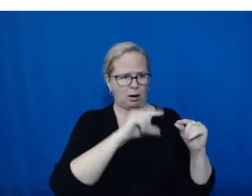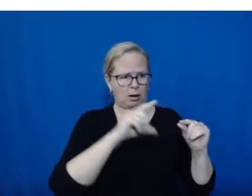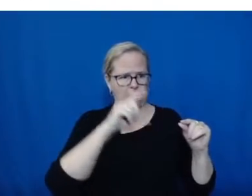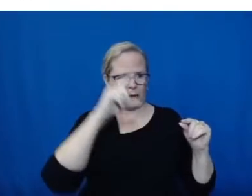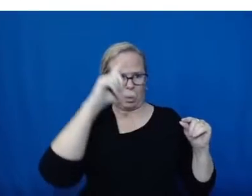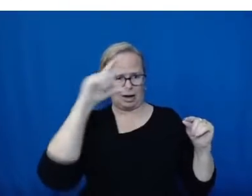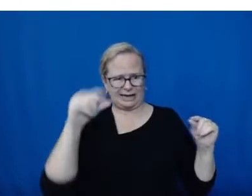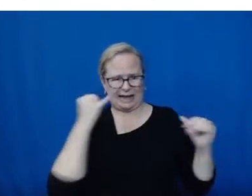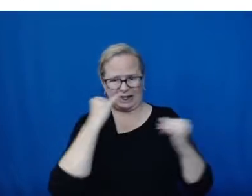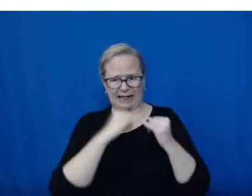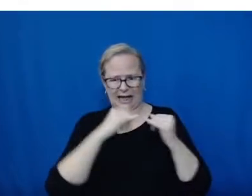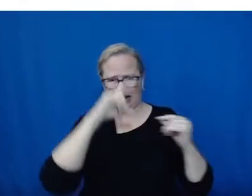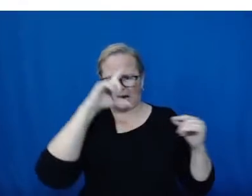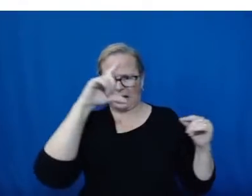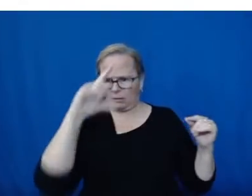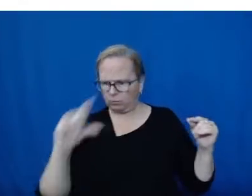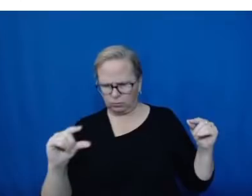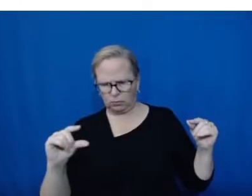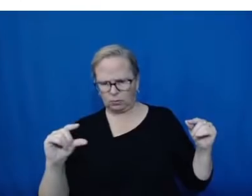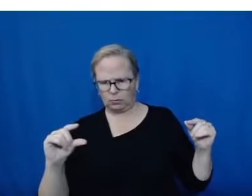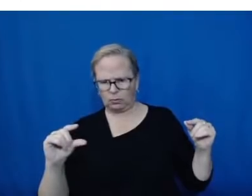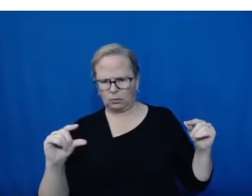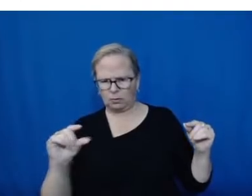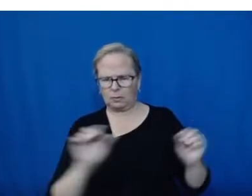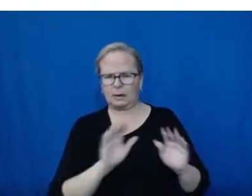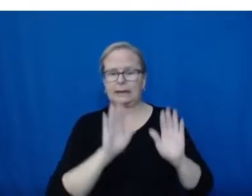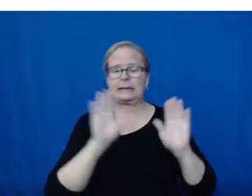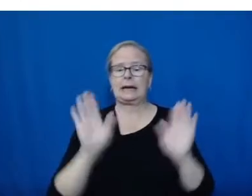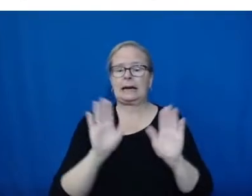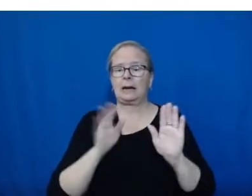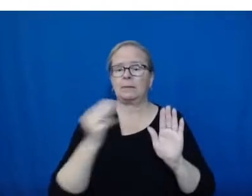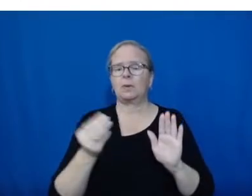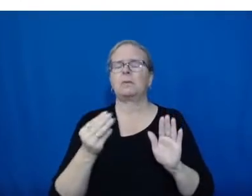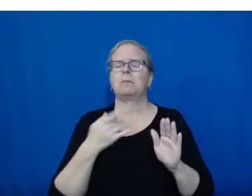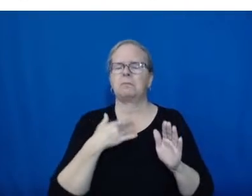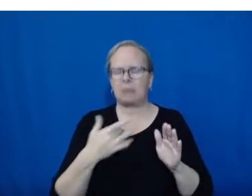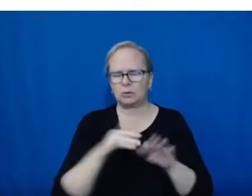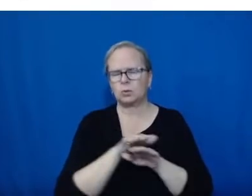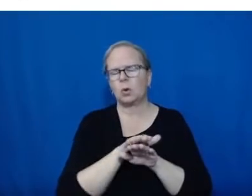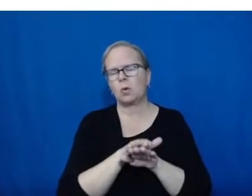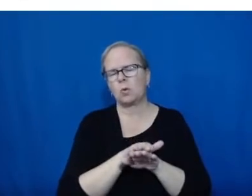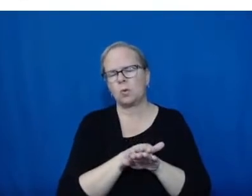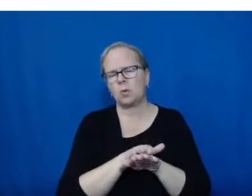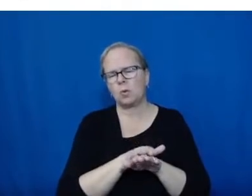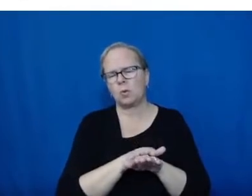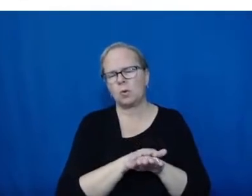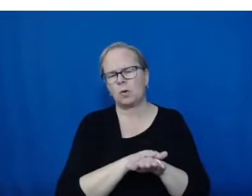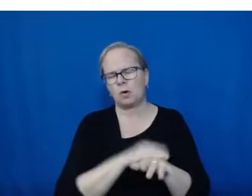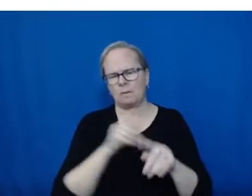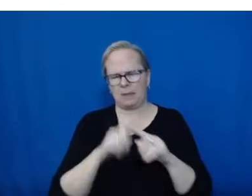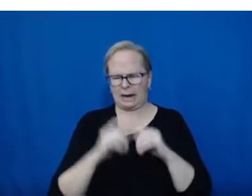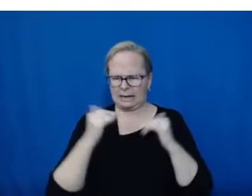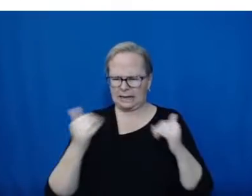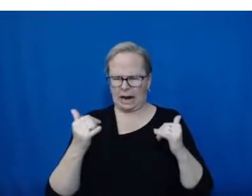day. Sundays and Mondays tend to be our slowest days. So it's not.